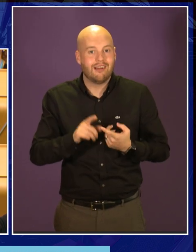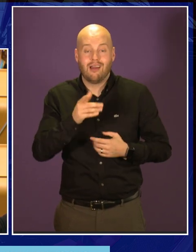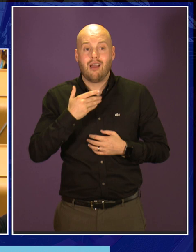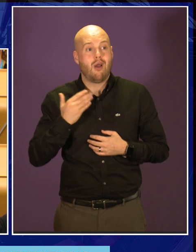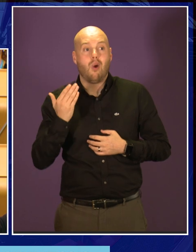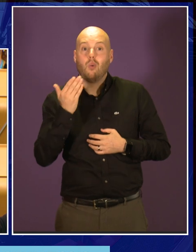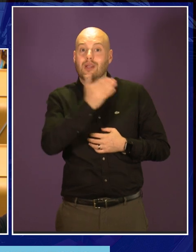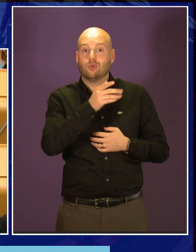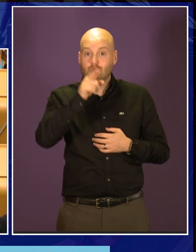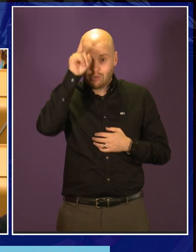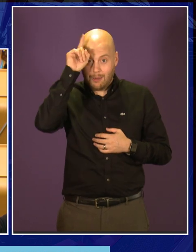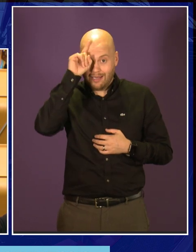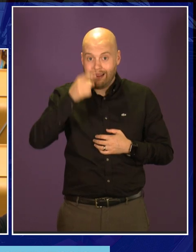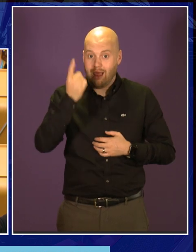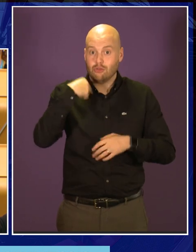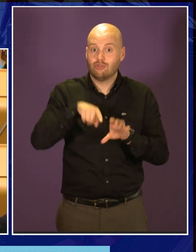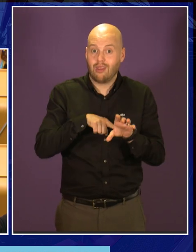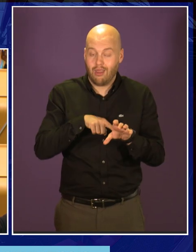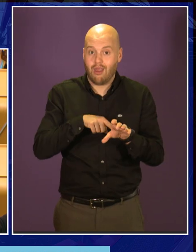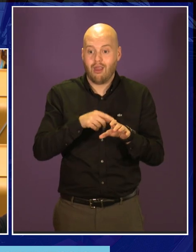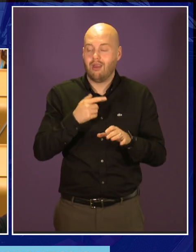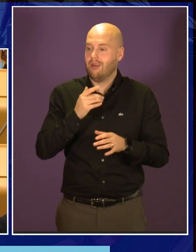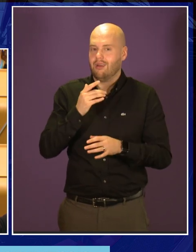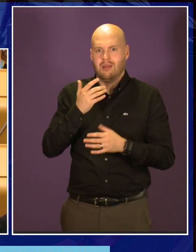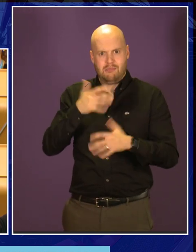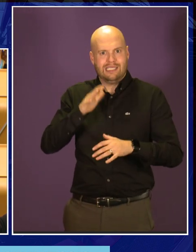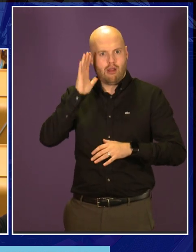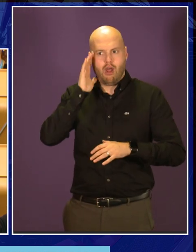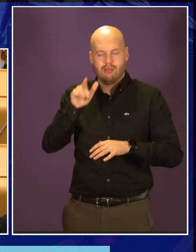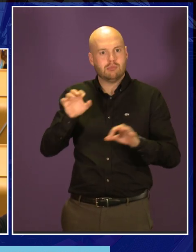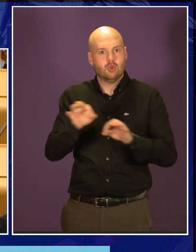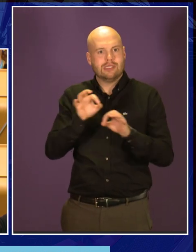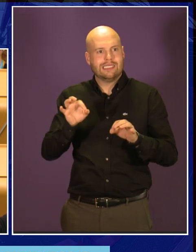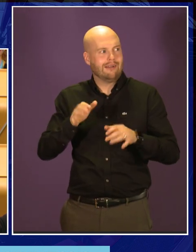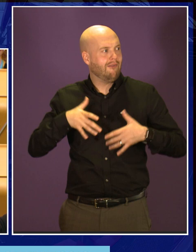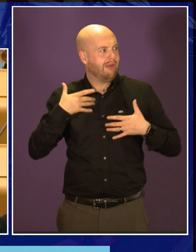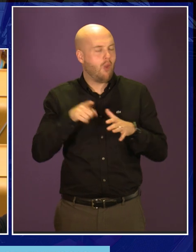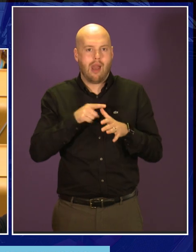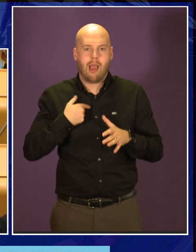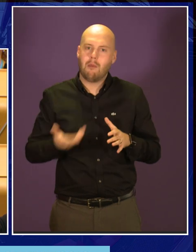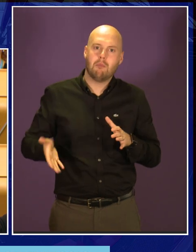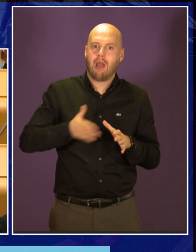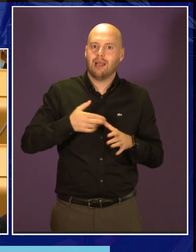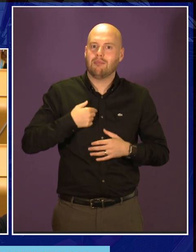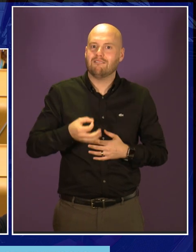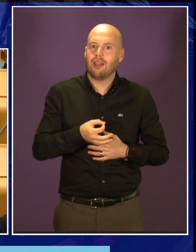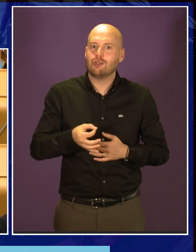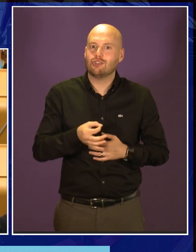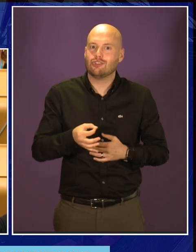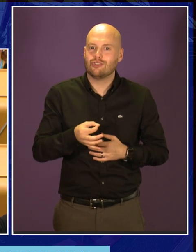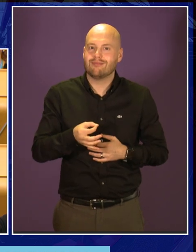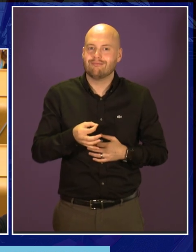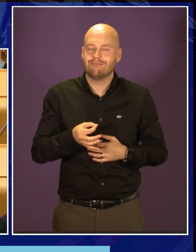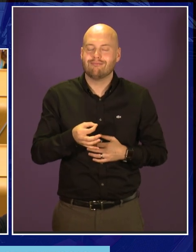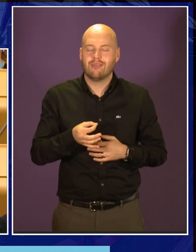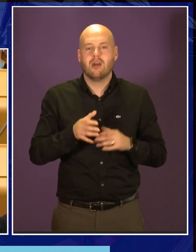the music at a gala dinner, it was like if I was in my village. So it shows how this world has come together, and yet still we try to divide